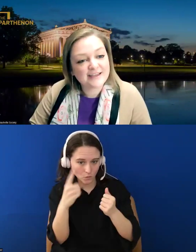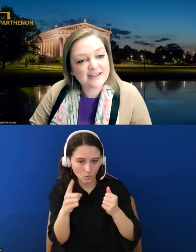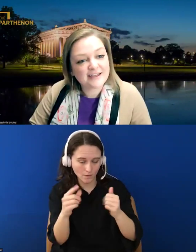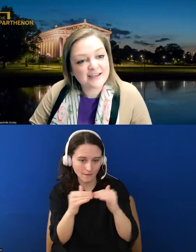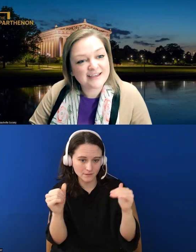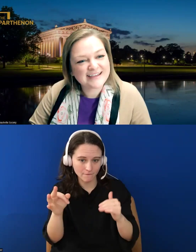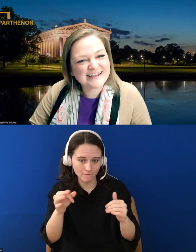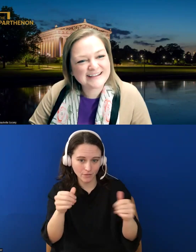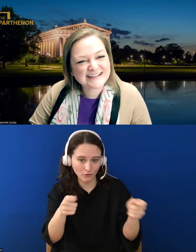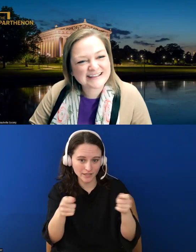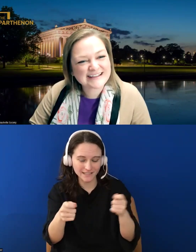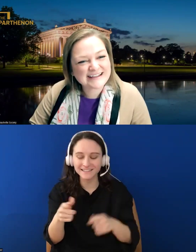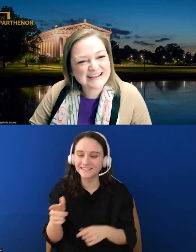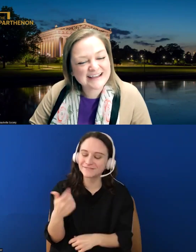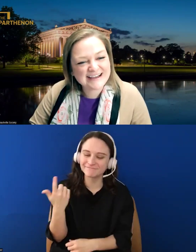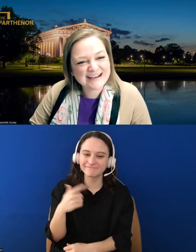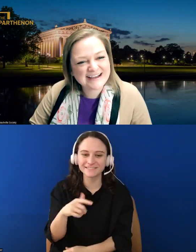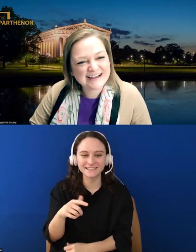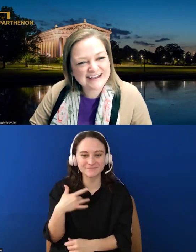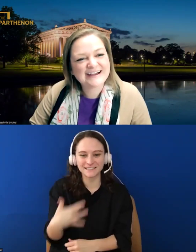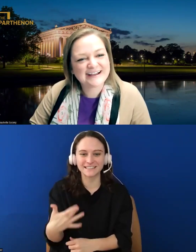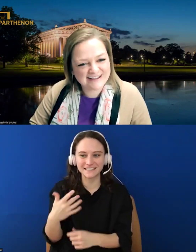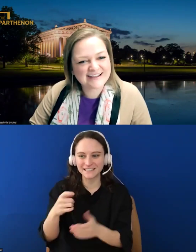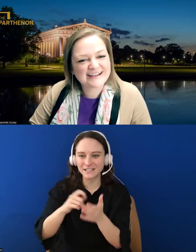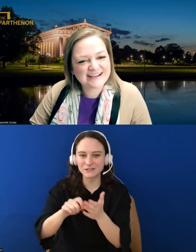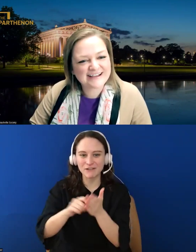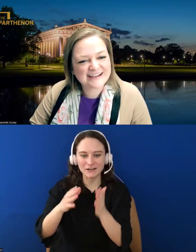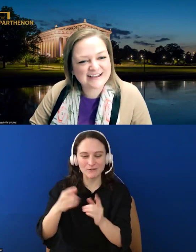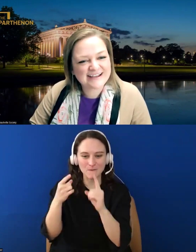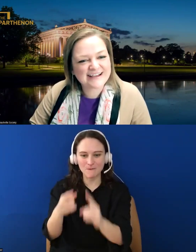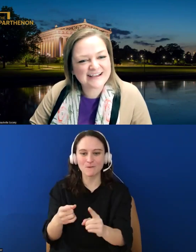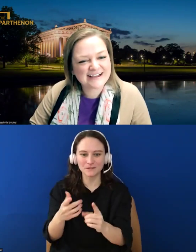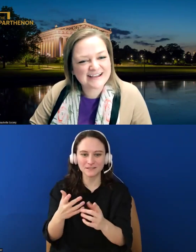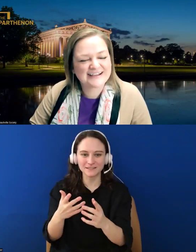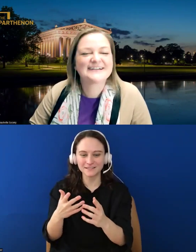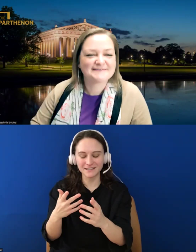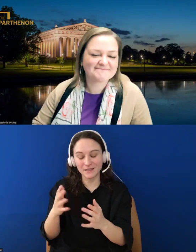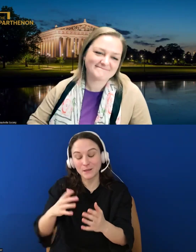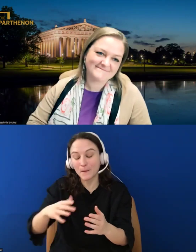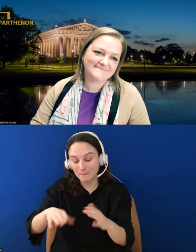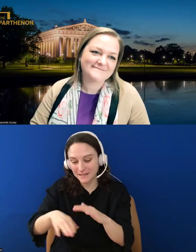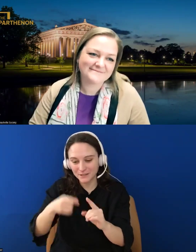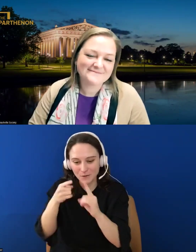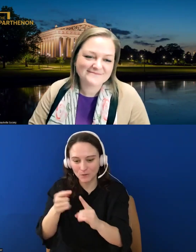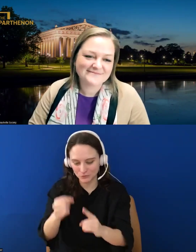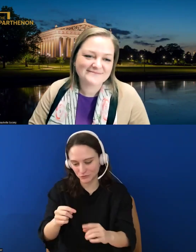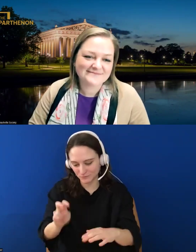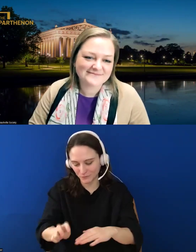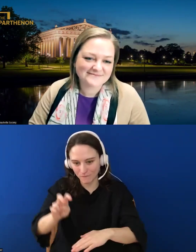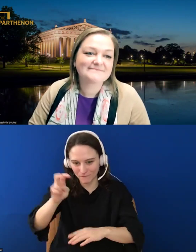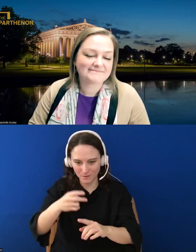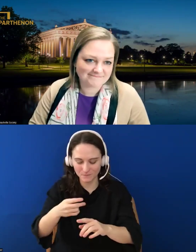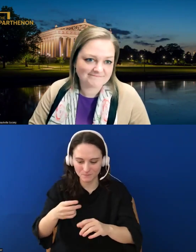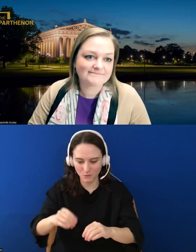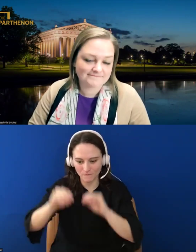usually I think the right is go to lower rank to become like a lower to a higher